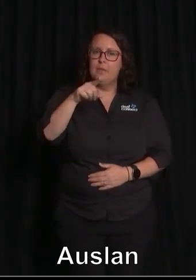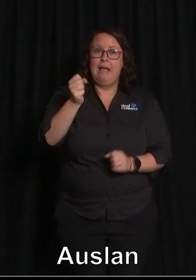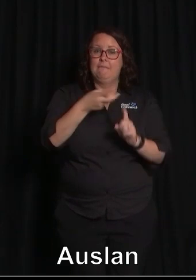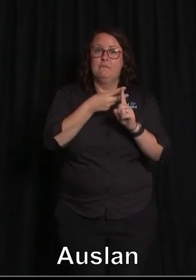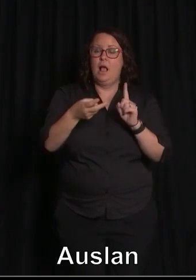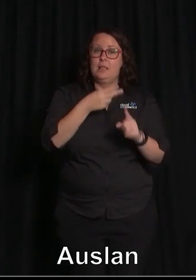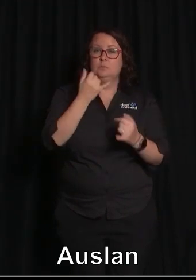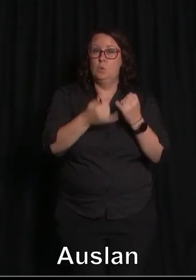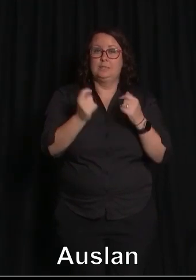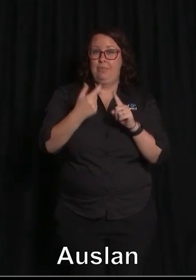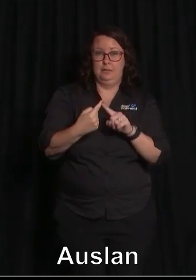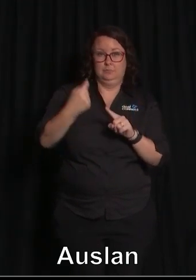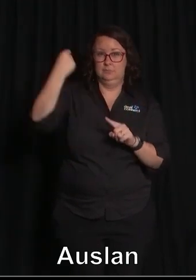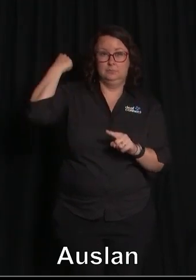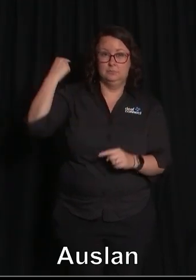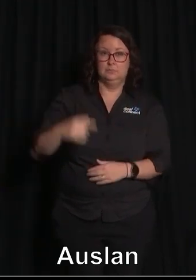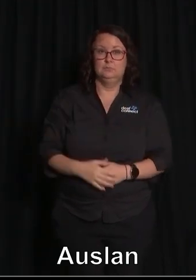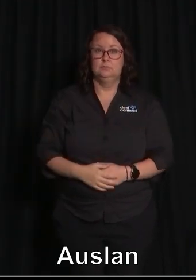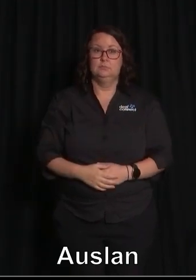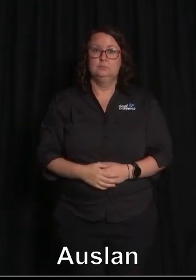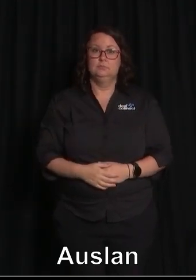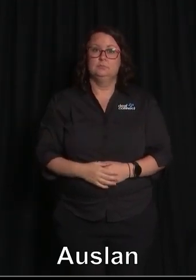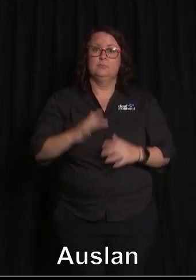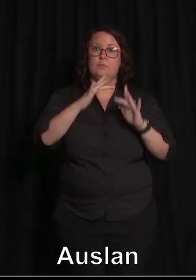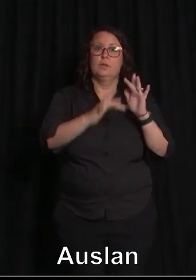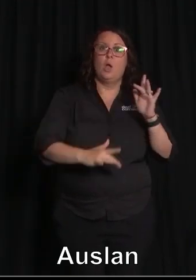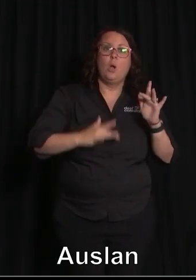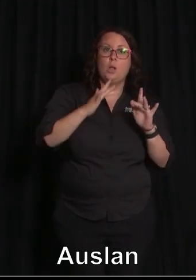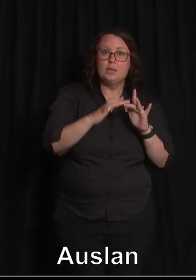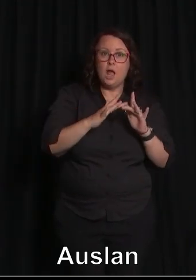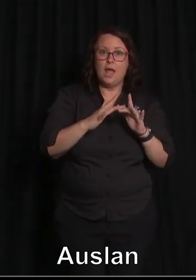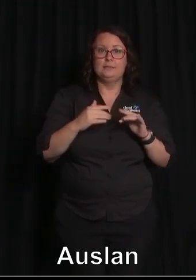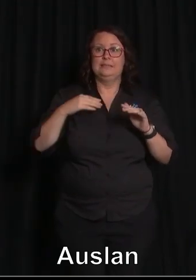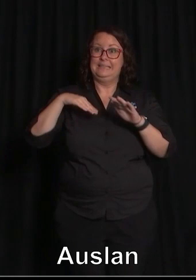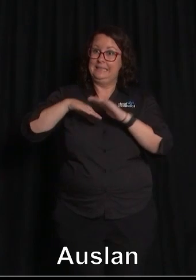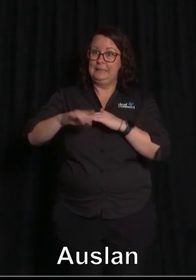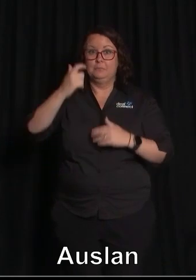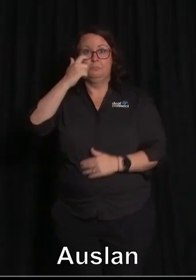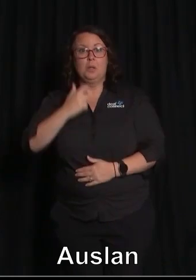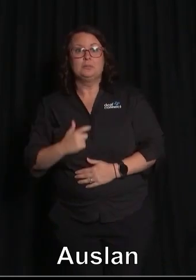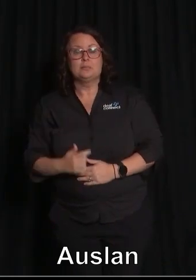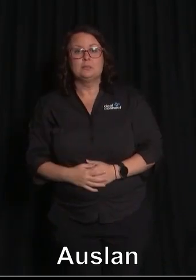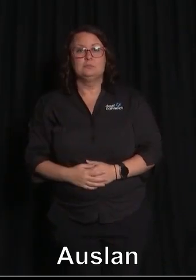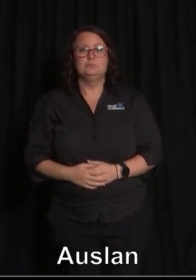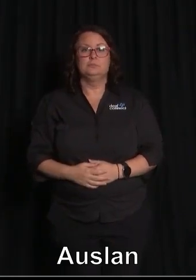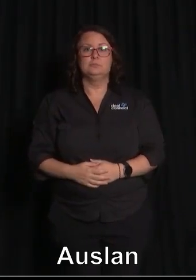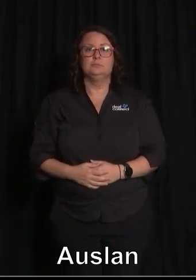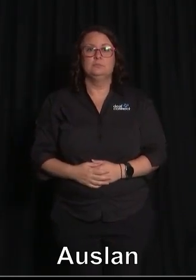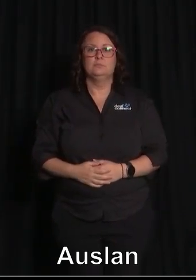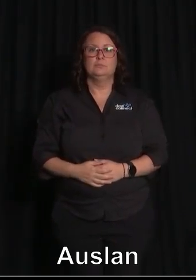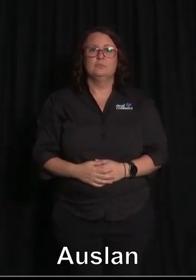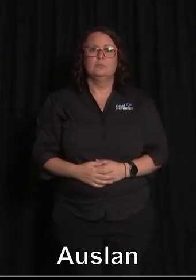violence, both online and offline spaces, in real life spaces, the constant punching